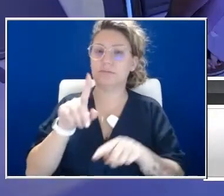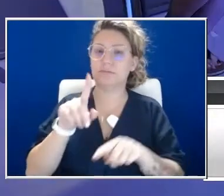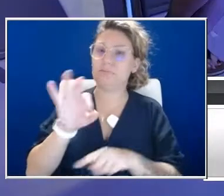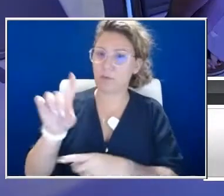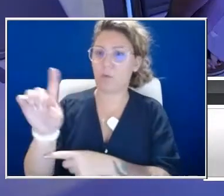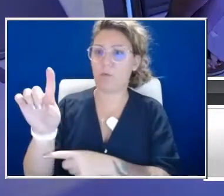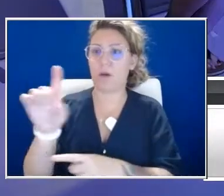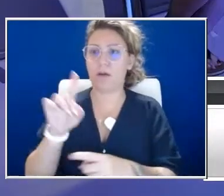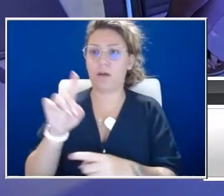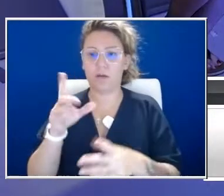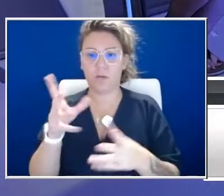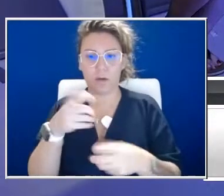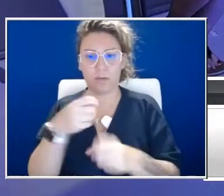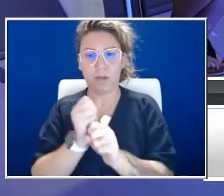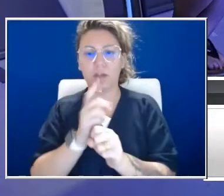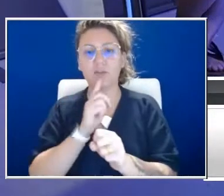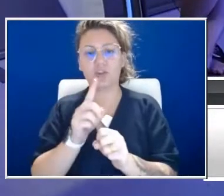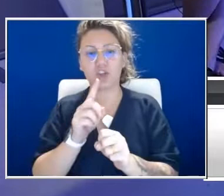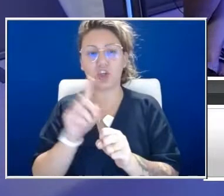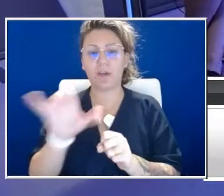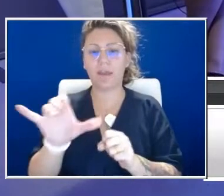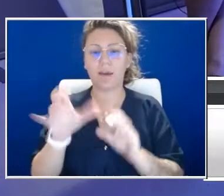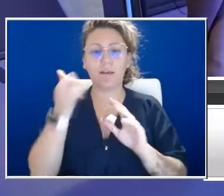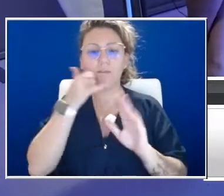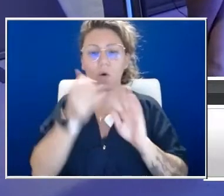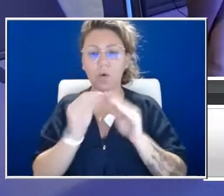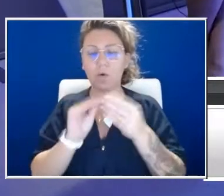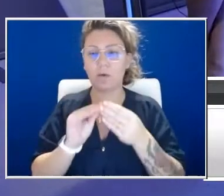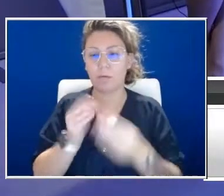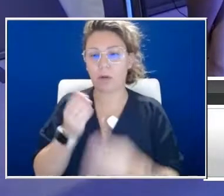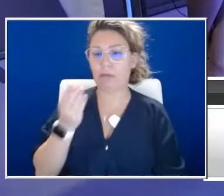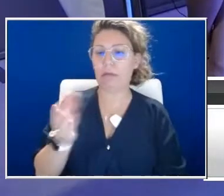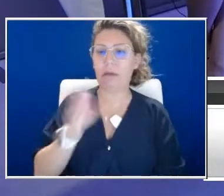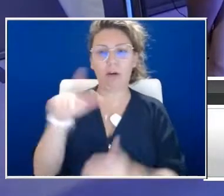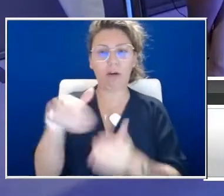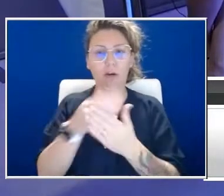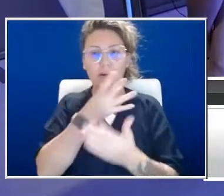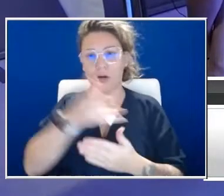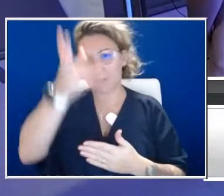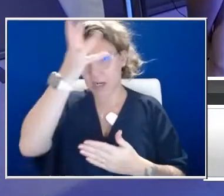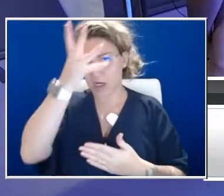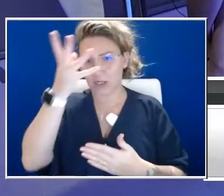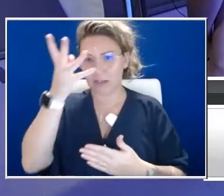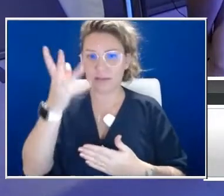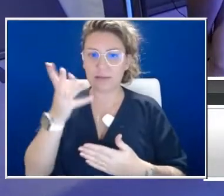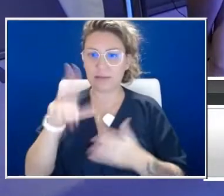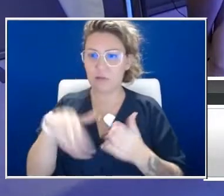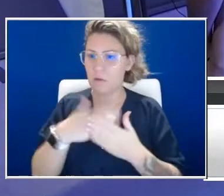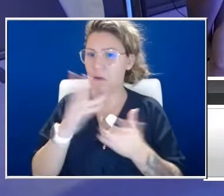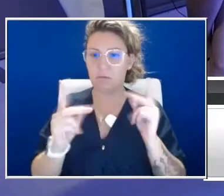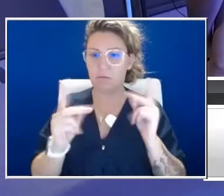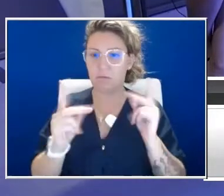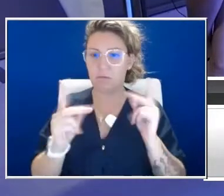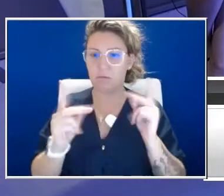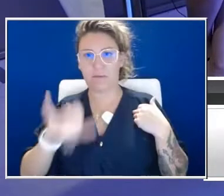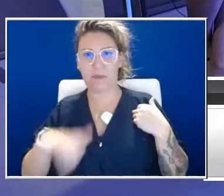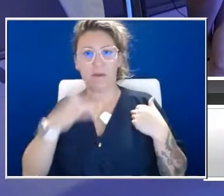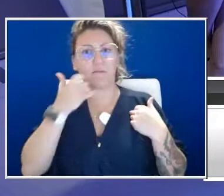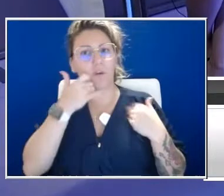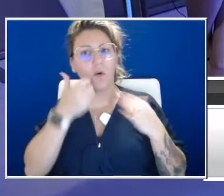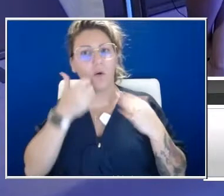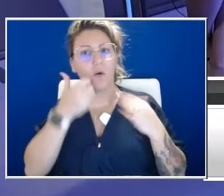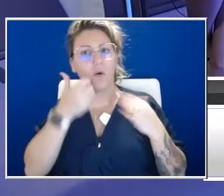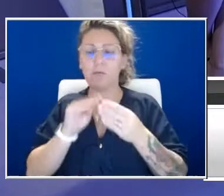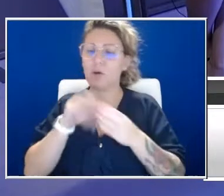sure that if we could keep that number up there, that all parents or all people have this number in their phones. So put